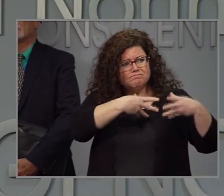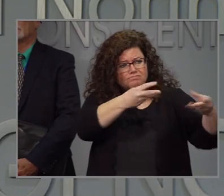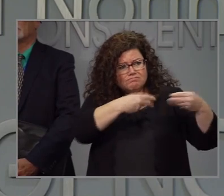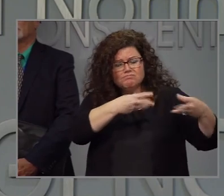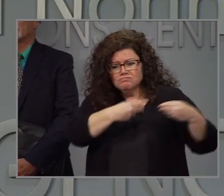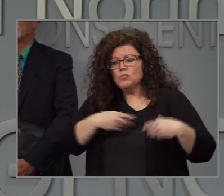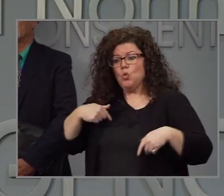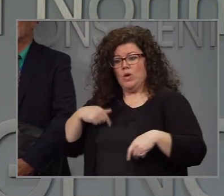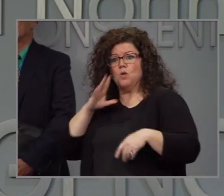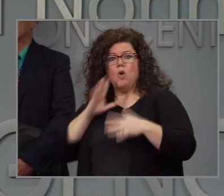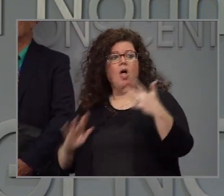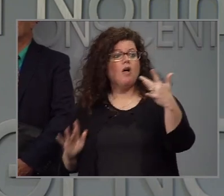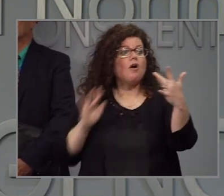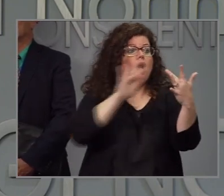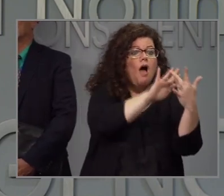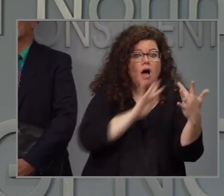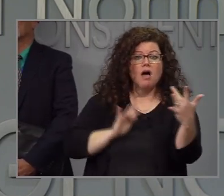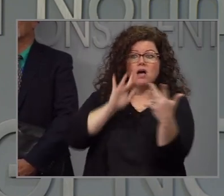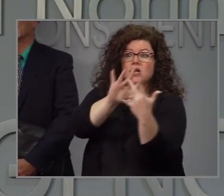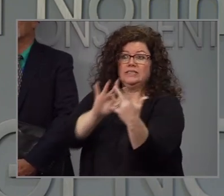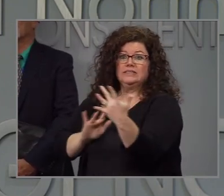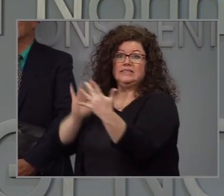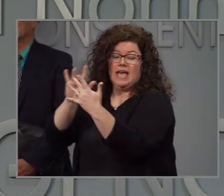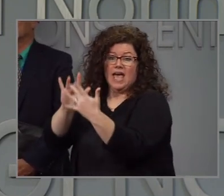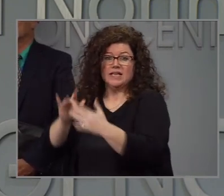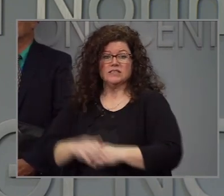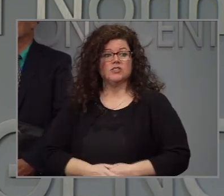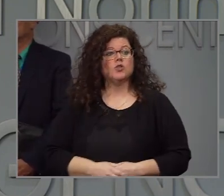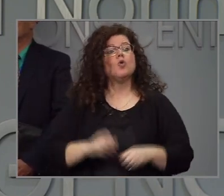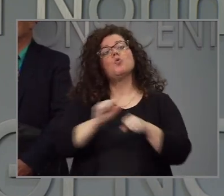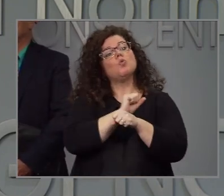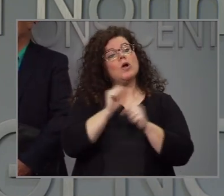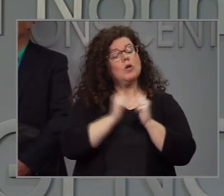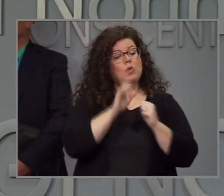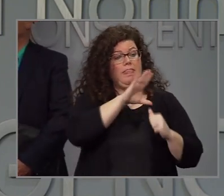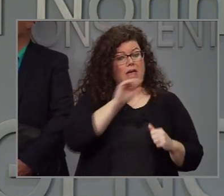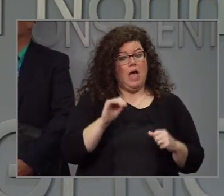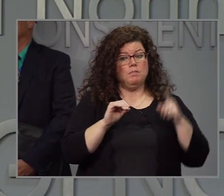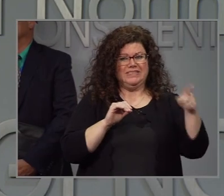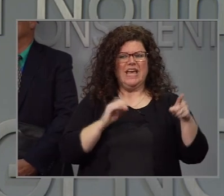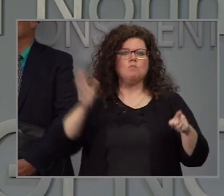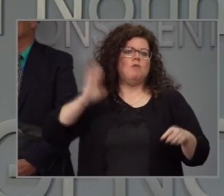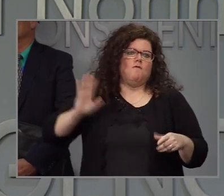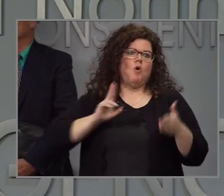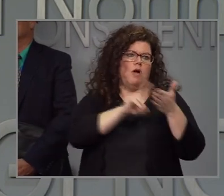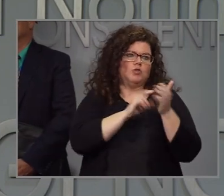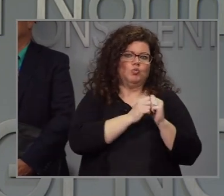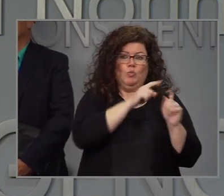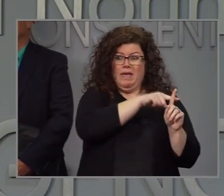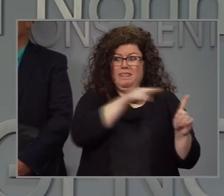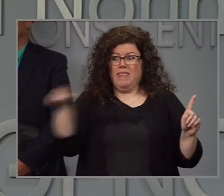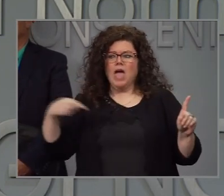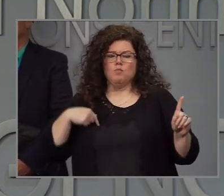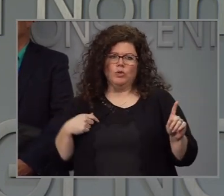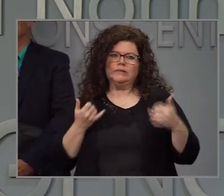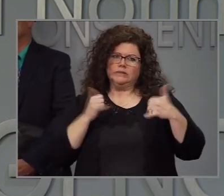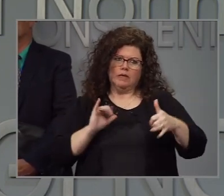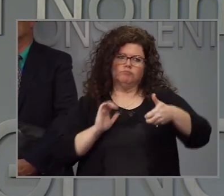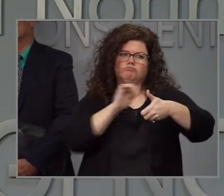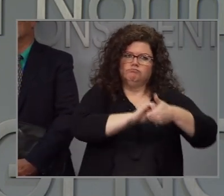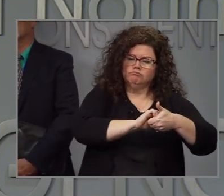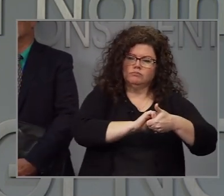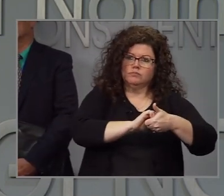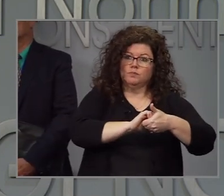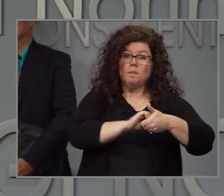team. The sourcing team is also working with vendors who have been reliable in the past. Right now, the items